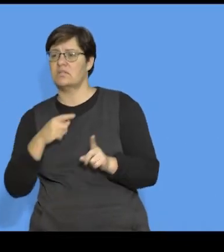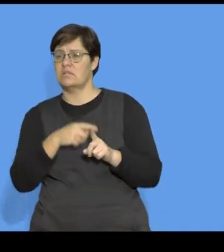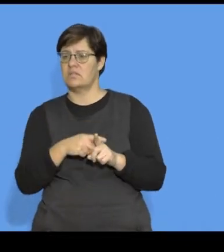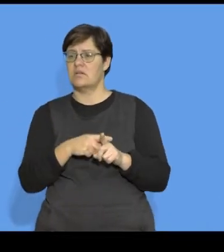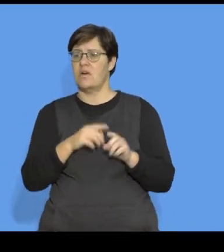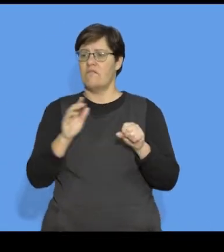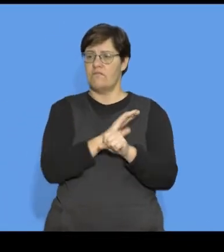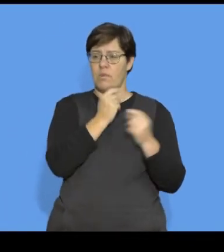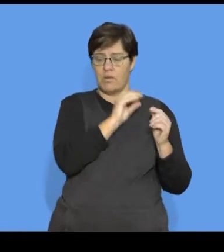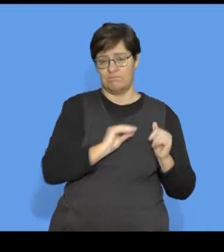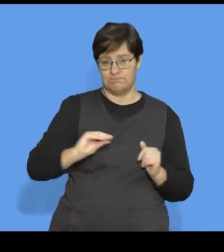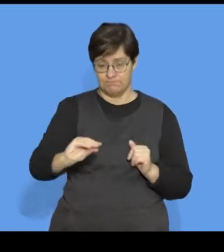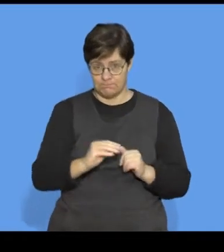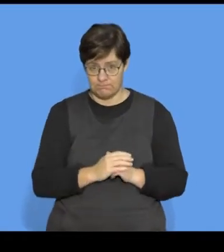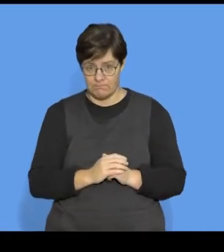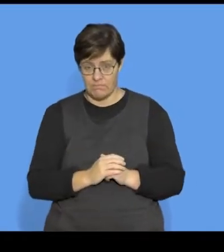my calculation.